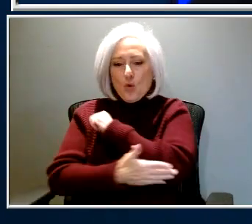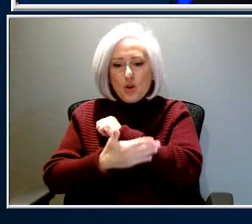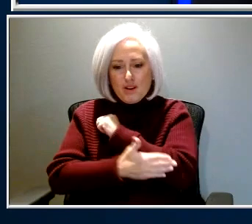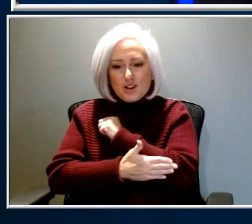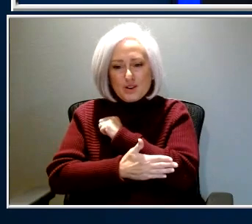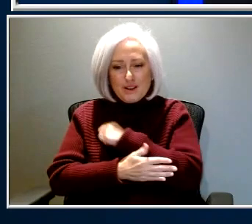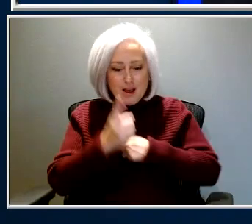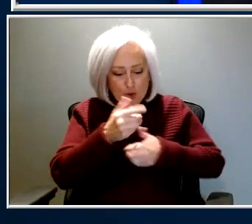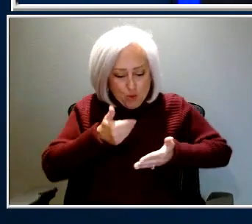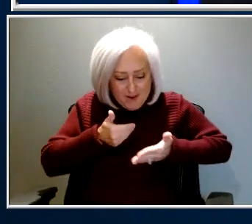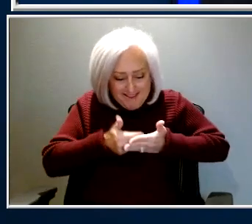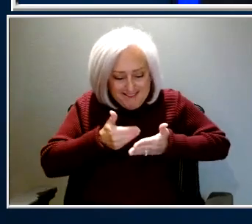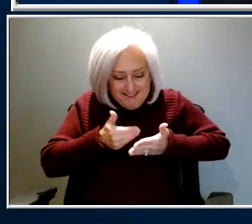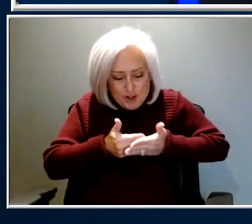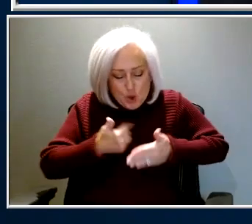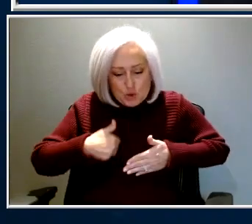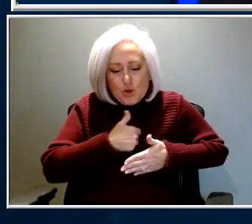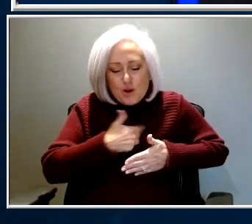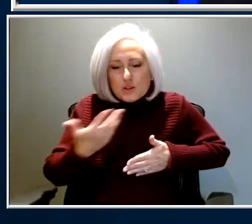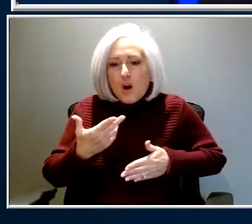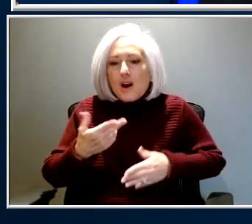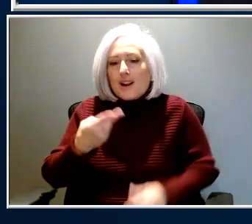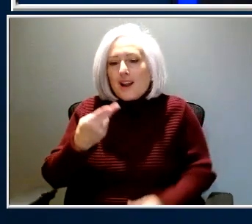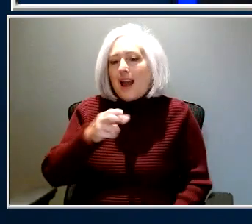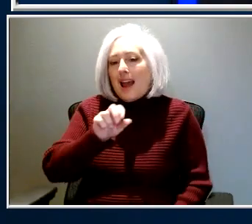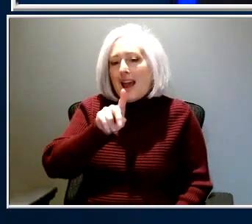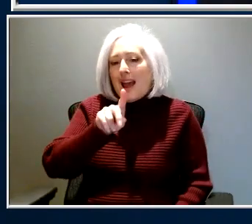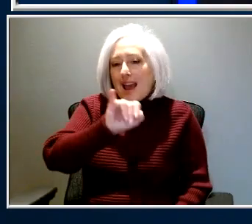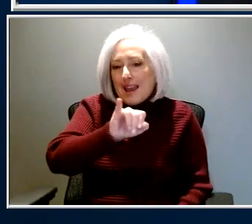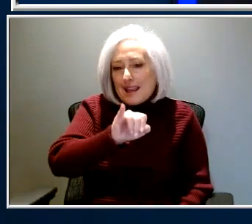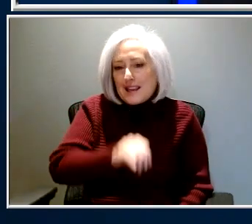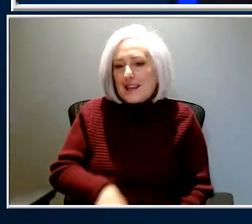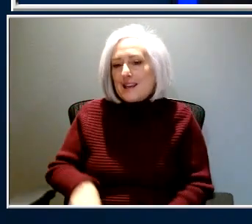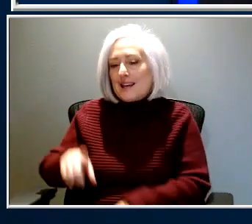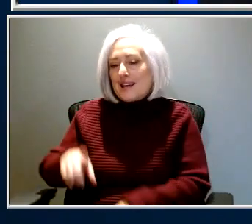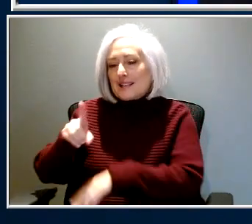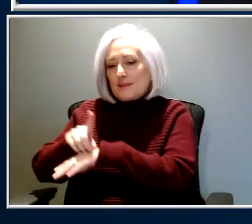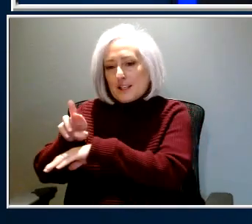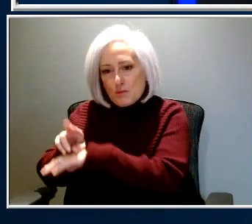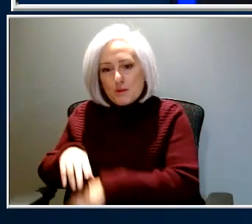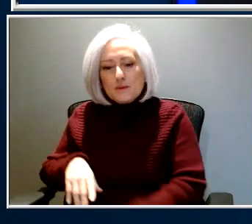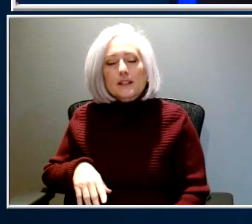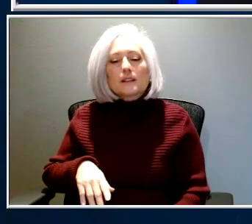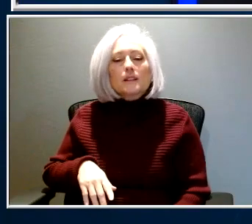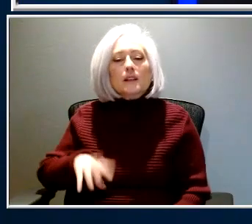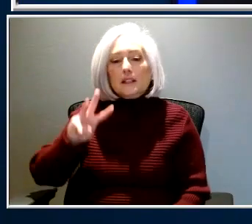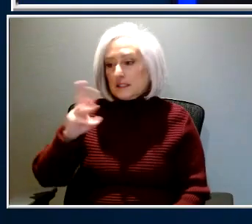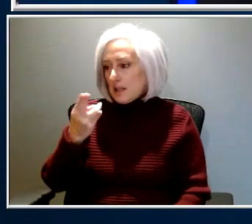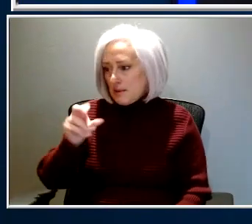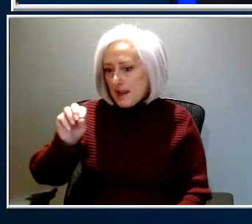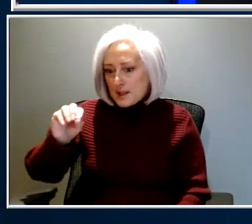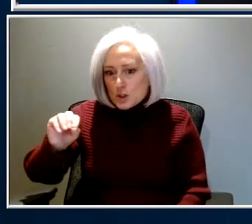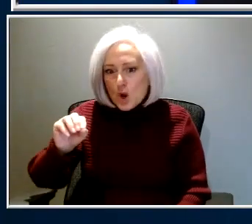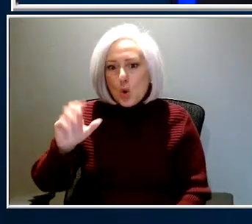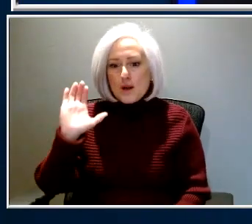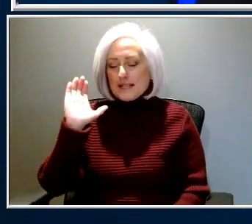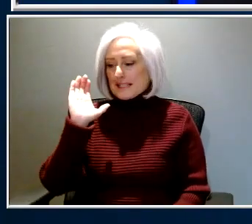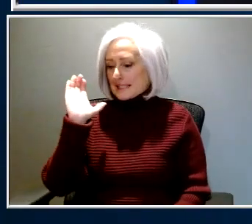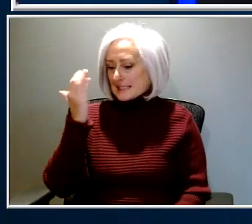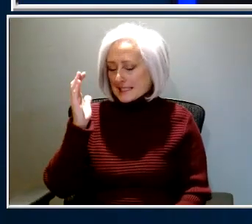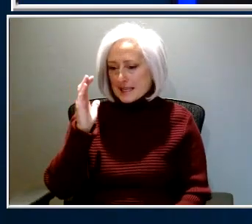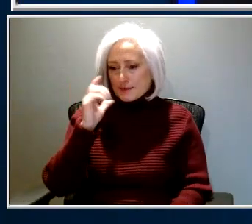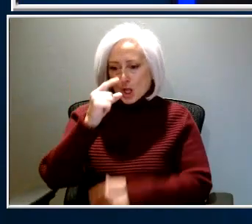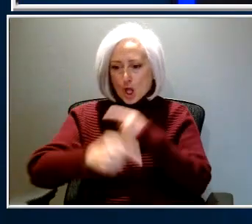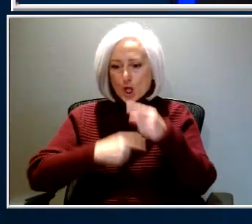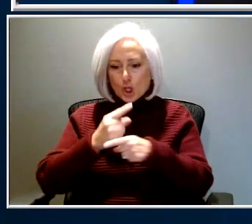Dominican Republic, but a lot of these outbreaks look like they're getting worse. The WHO labels the global risk is very high. What